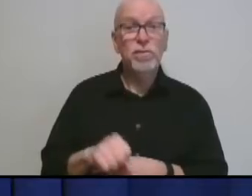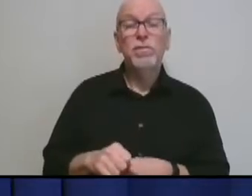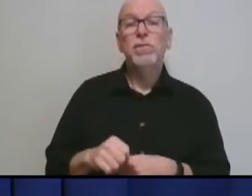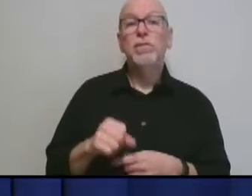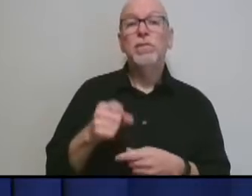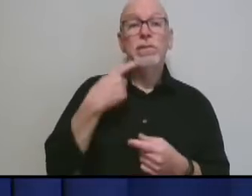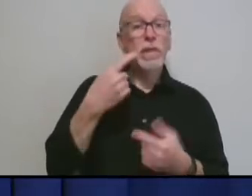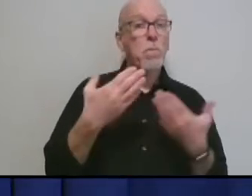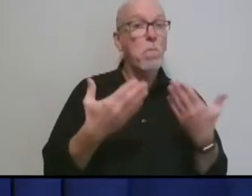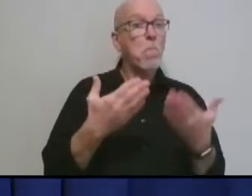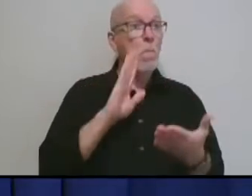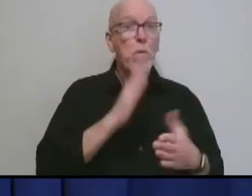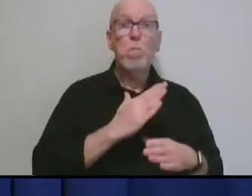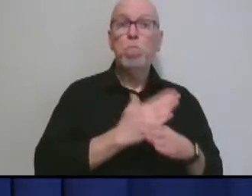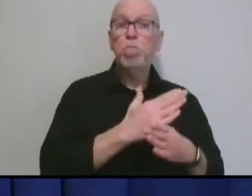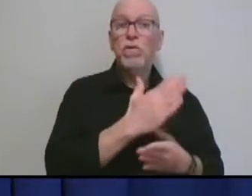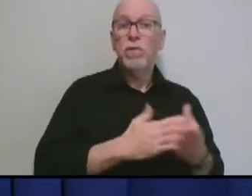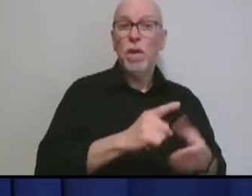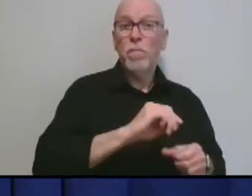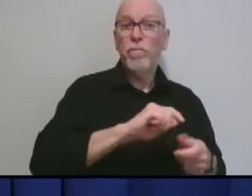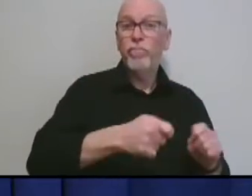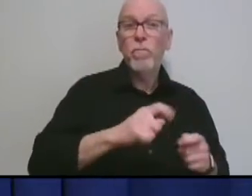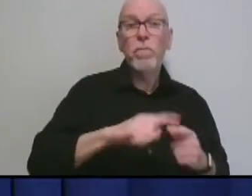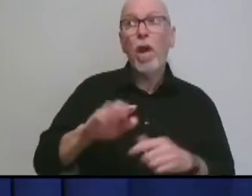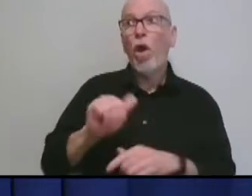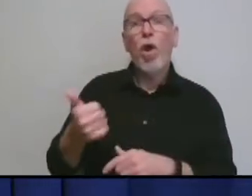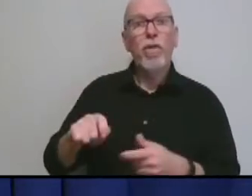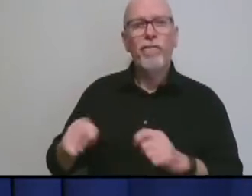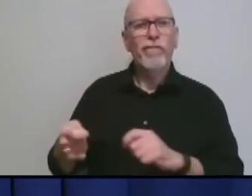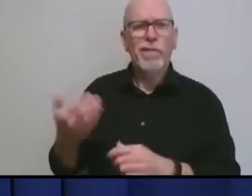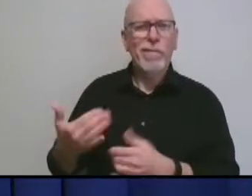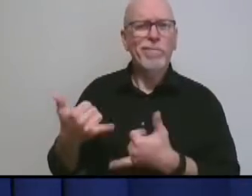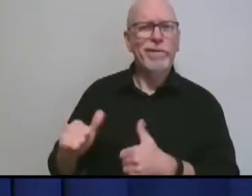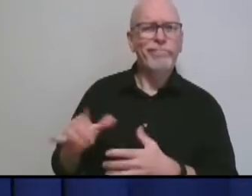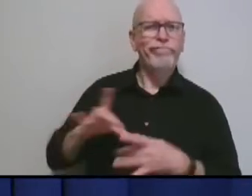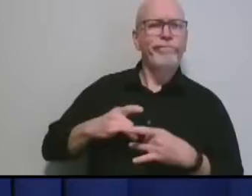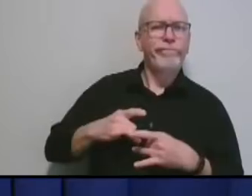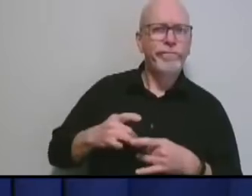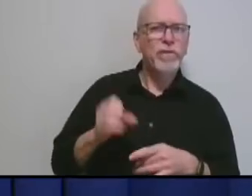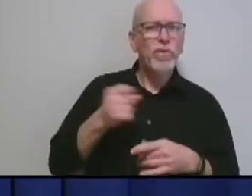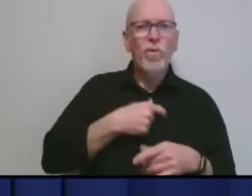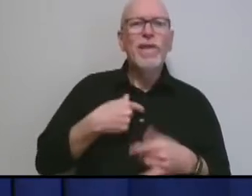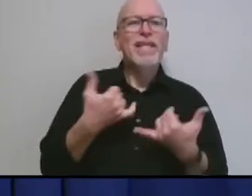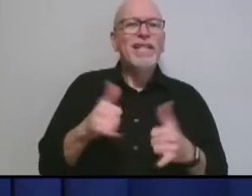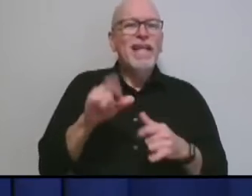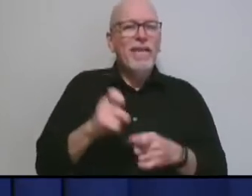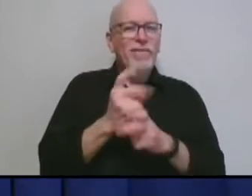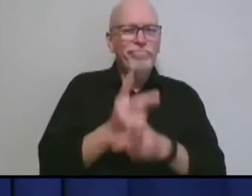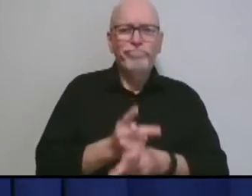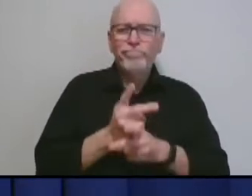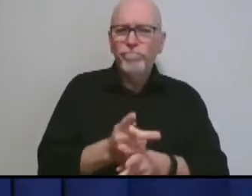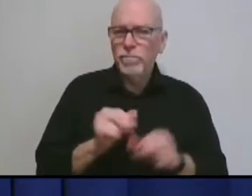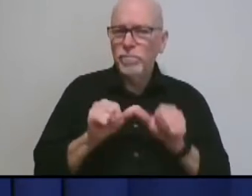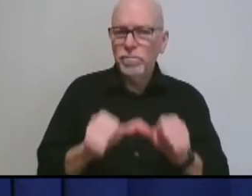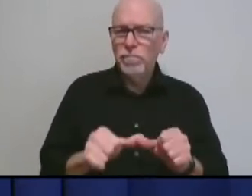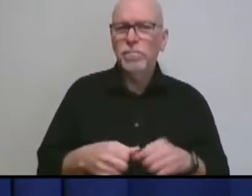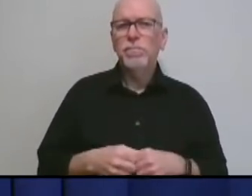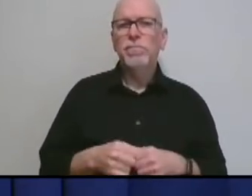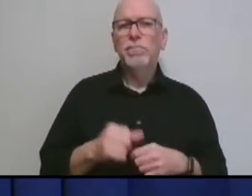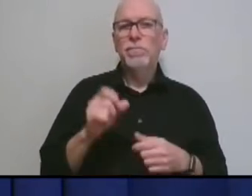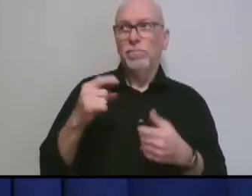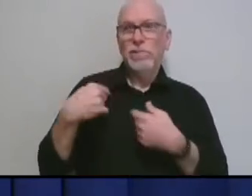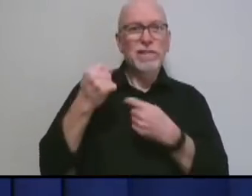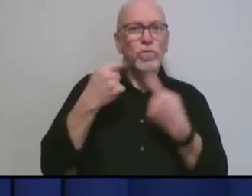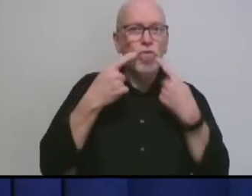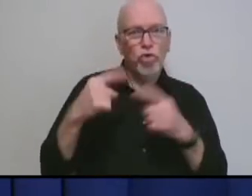work against some variants, but could be less effective against others, which means we should continue to take precautions that have been working.